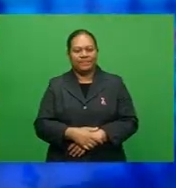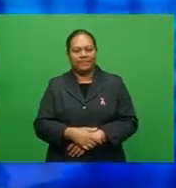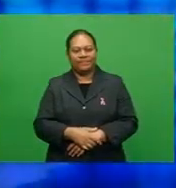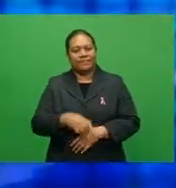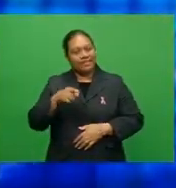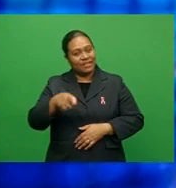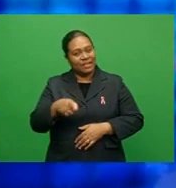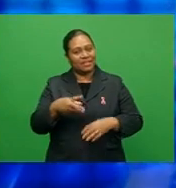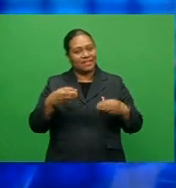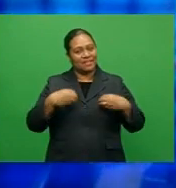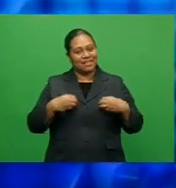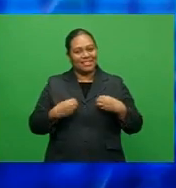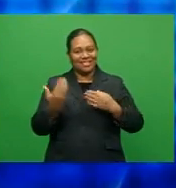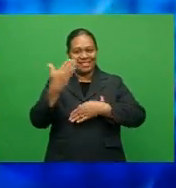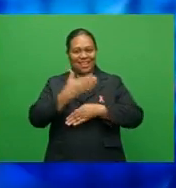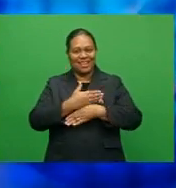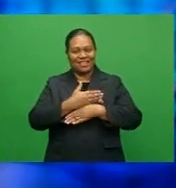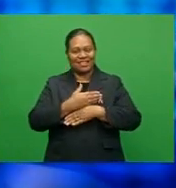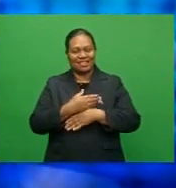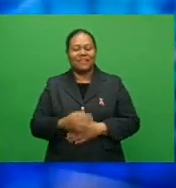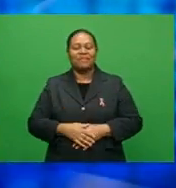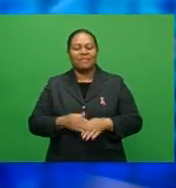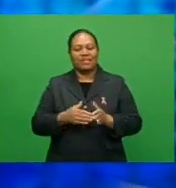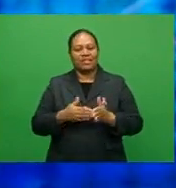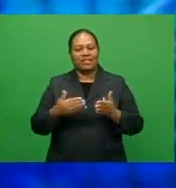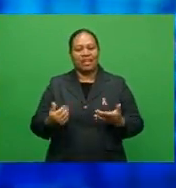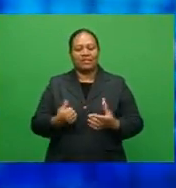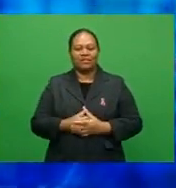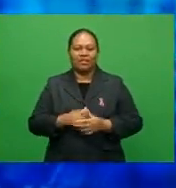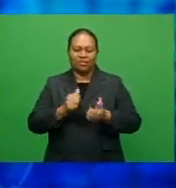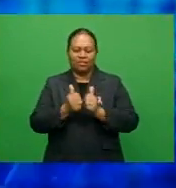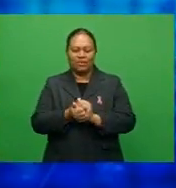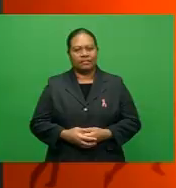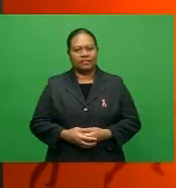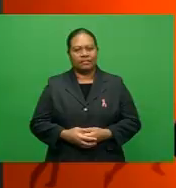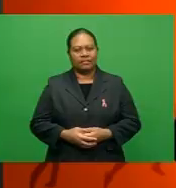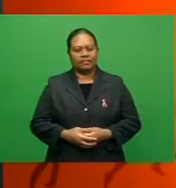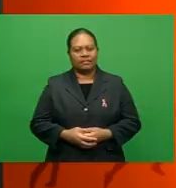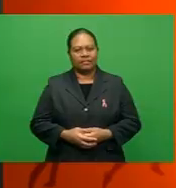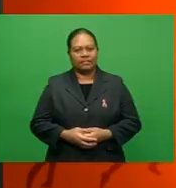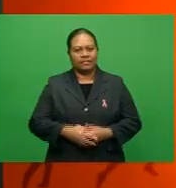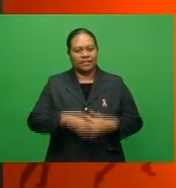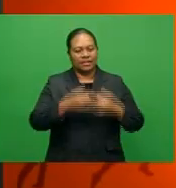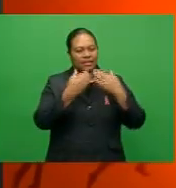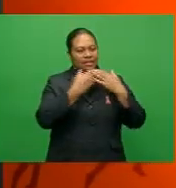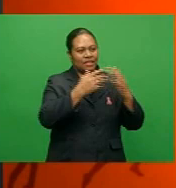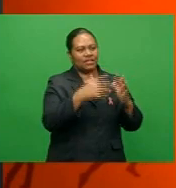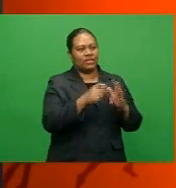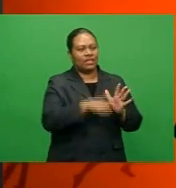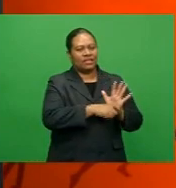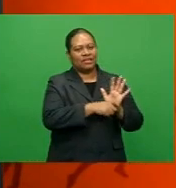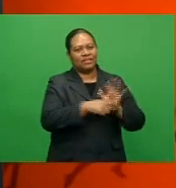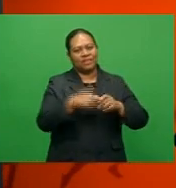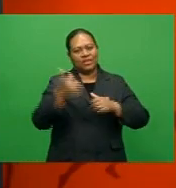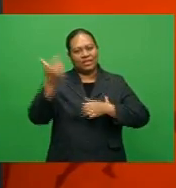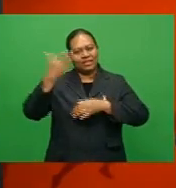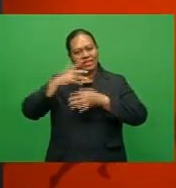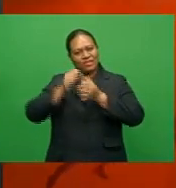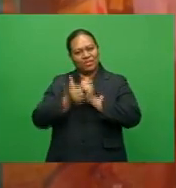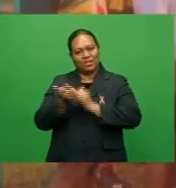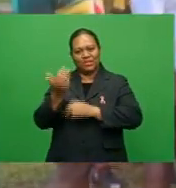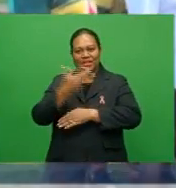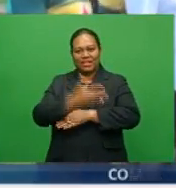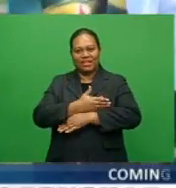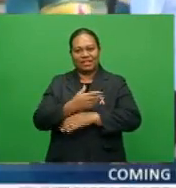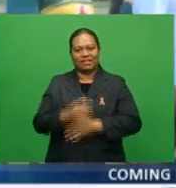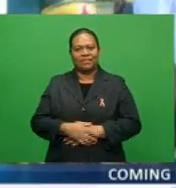And that's it from Business Tonight. Tali is here with the Friday Sports. Thanks, Ritika. Good evening in Sports